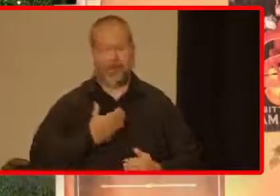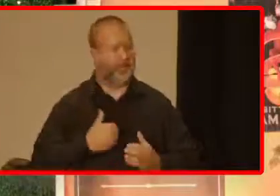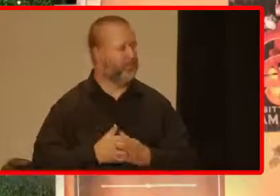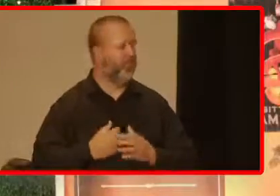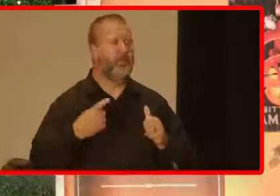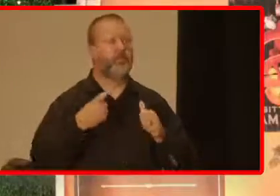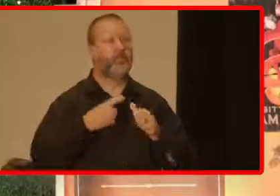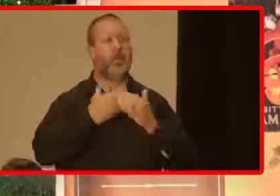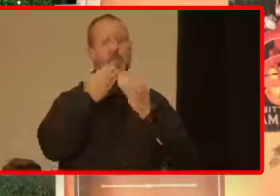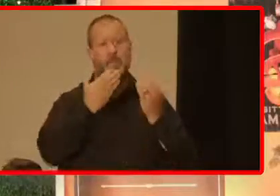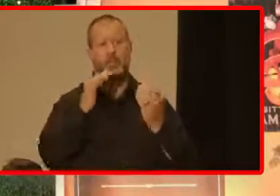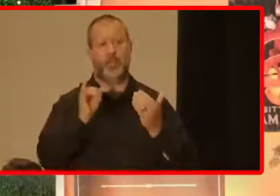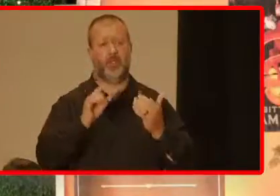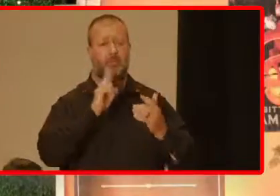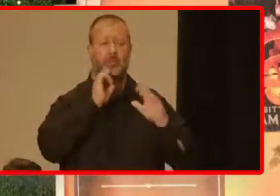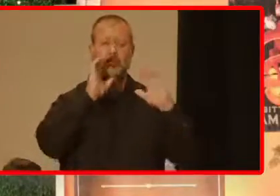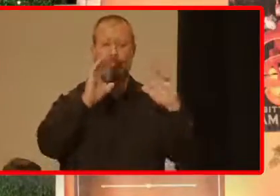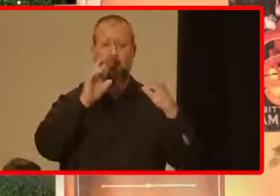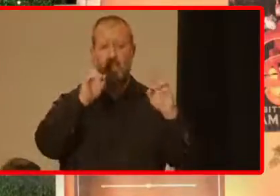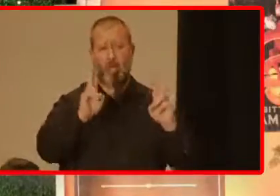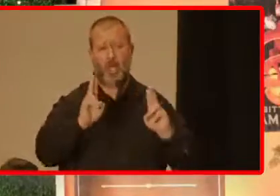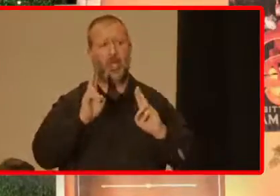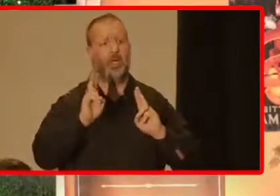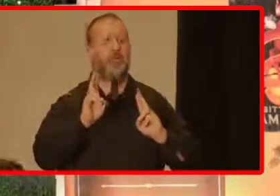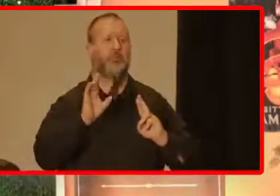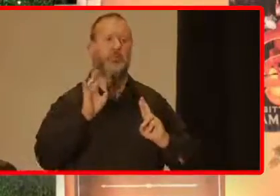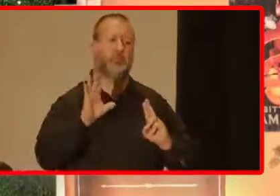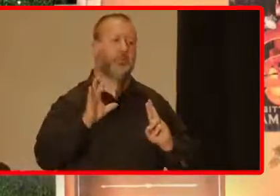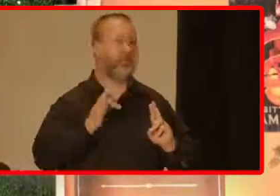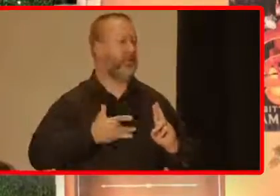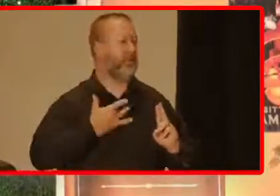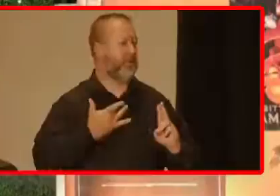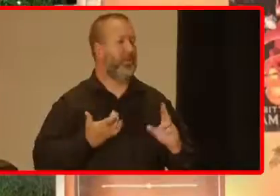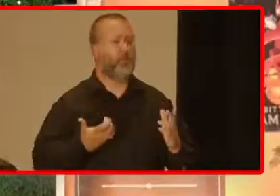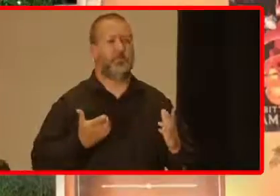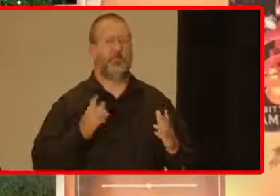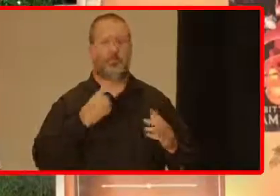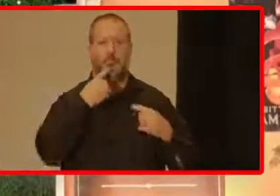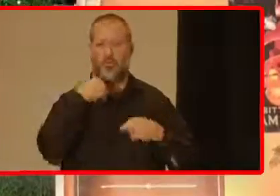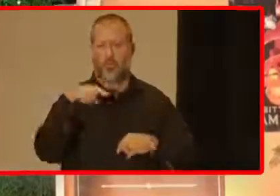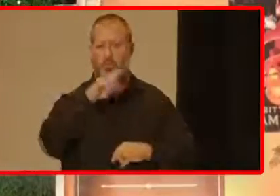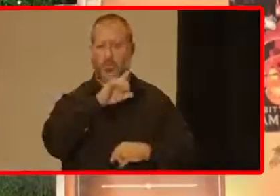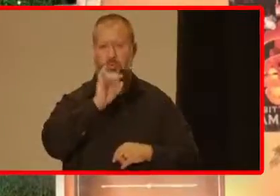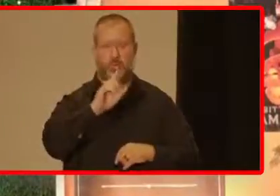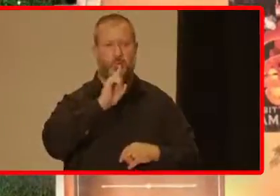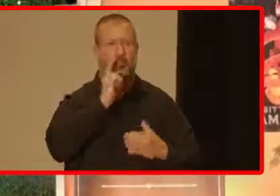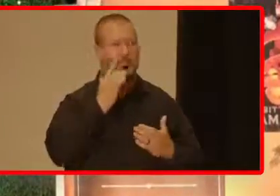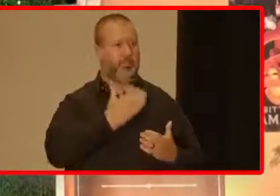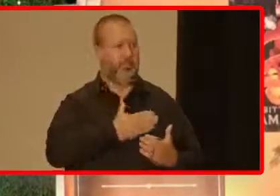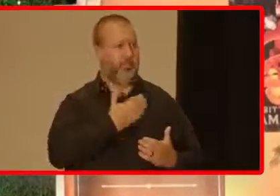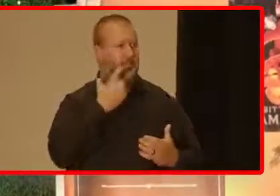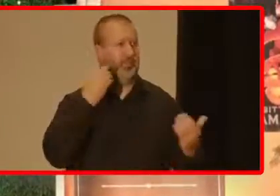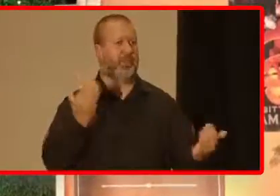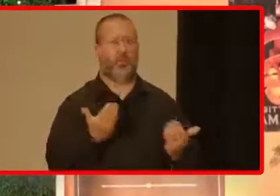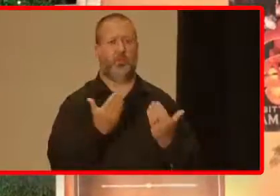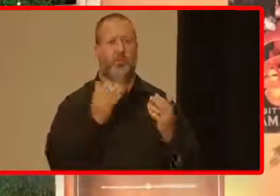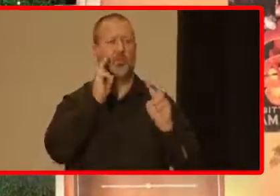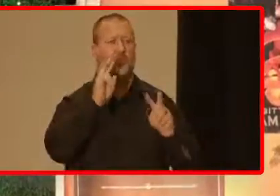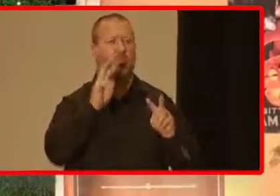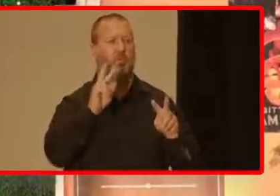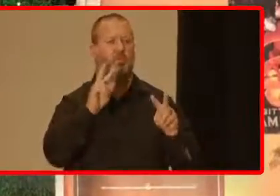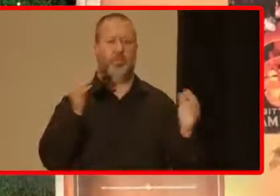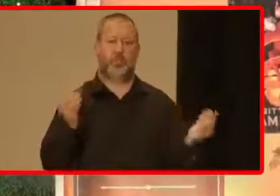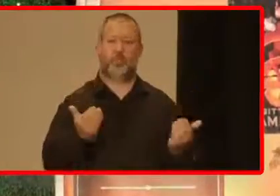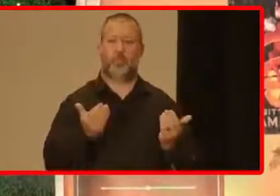First of all, thank you. This is a tremendous honor. It truly is. And as I told you, it's been nothing but a pleasure for me to be here, and I look forward to being